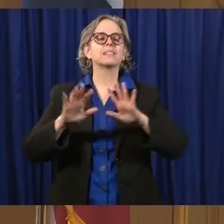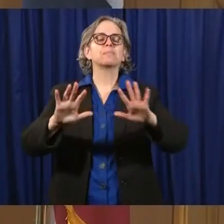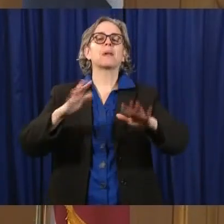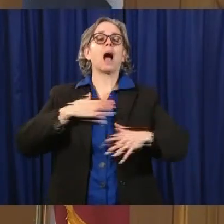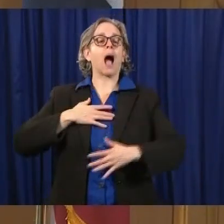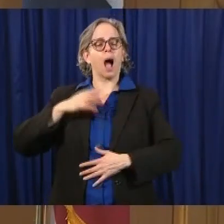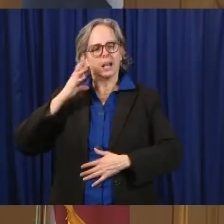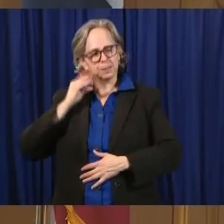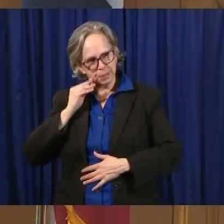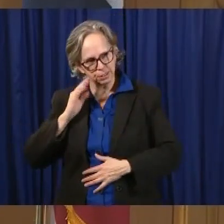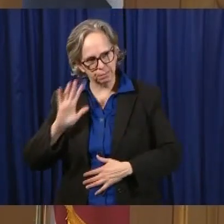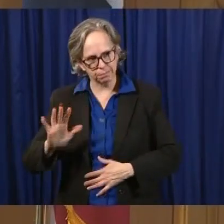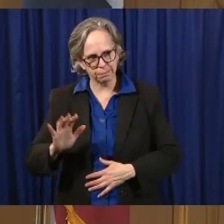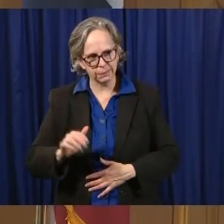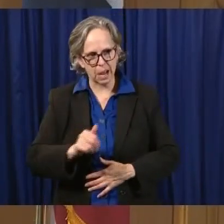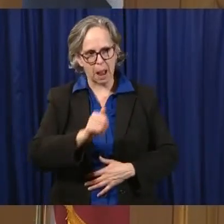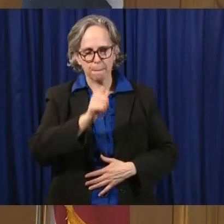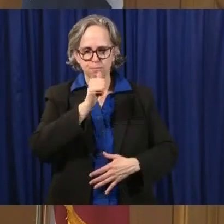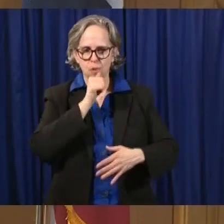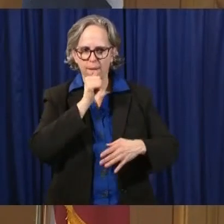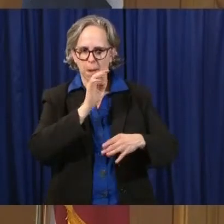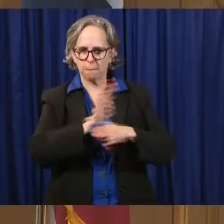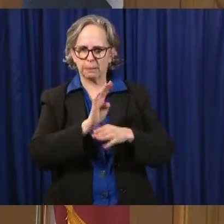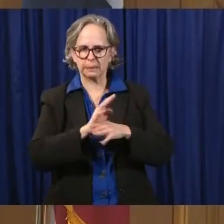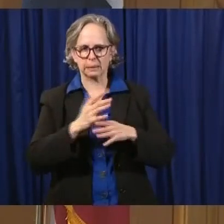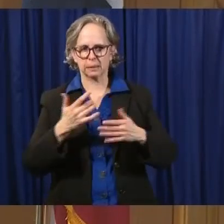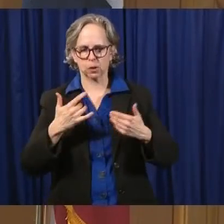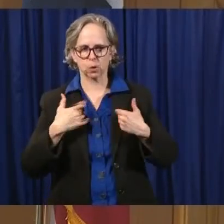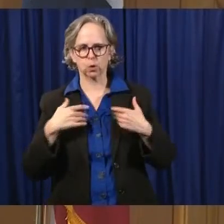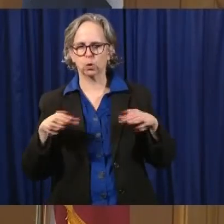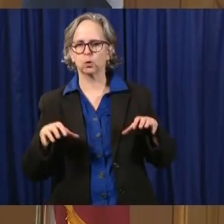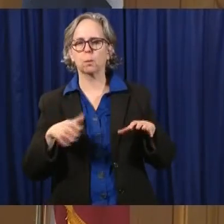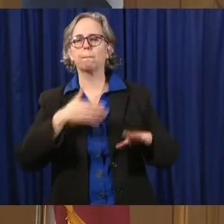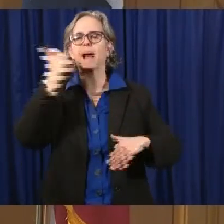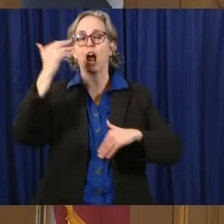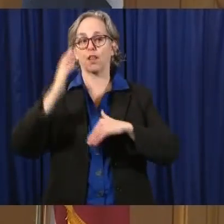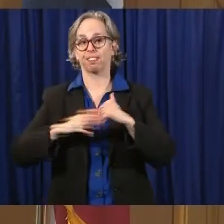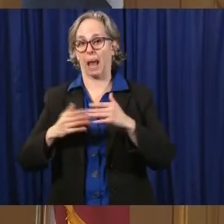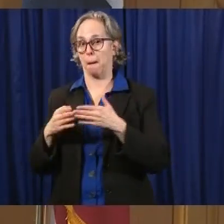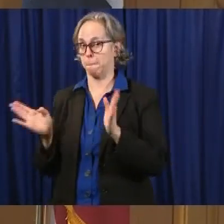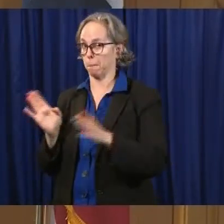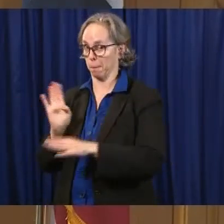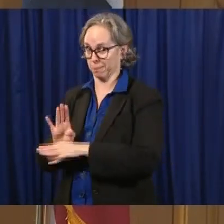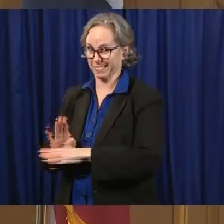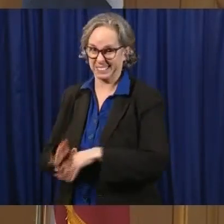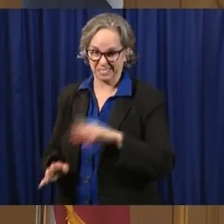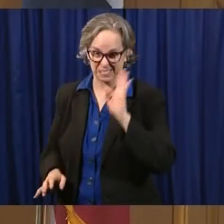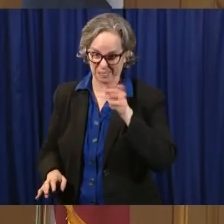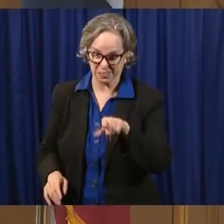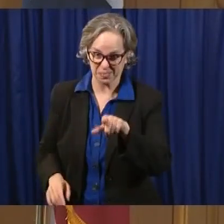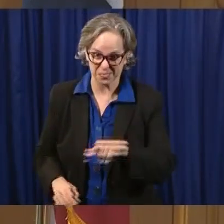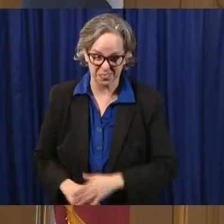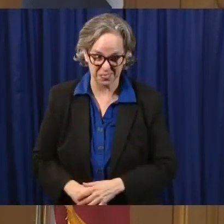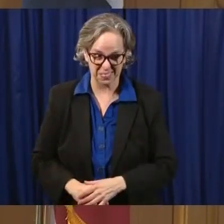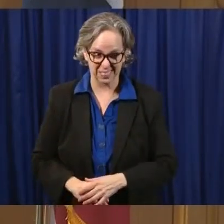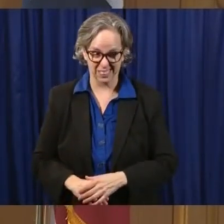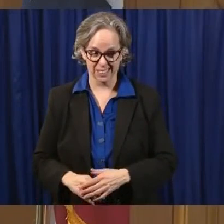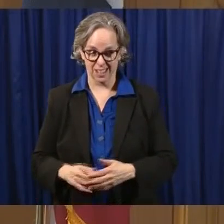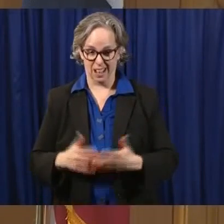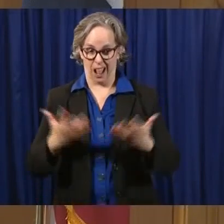things better than the public sector. And so a lot of this is going to be driven by what the public sector, what the